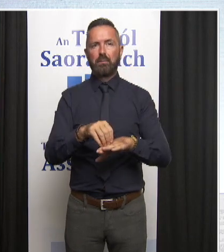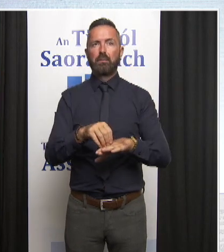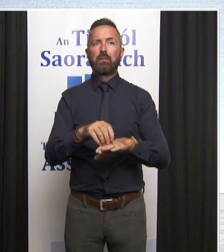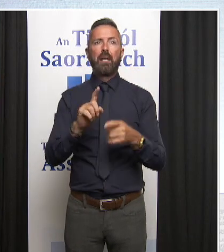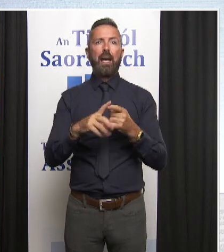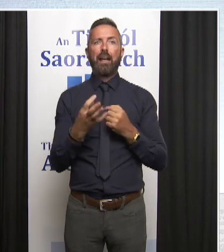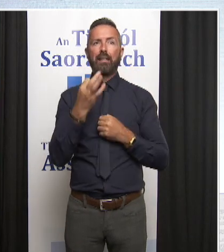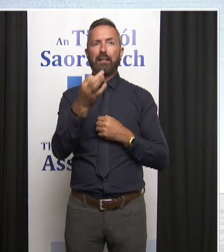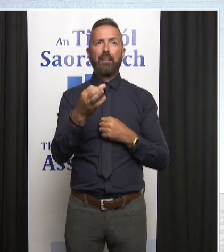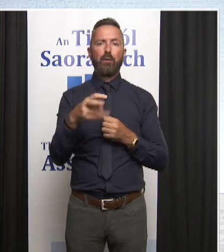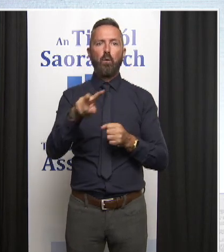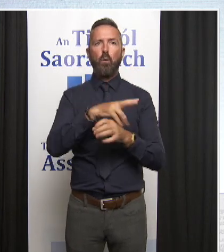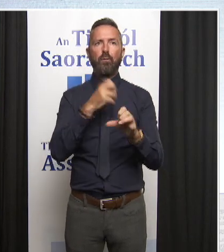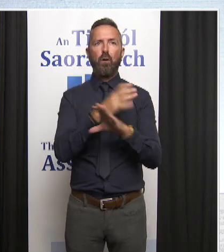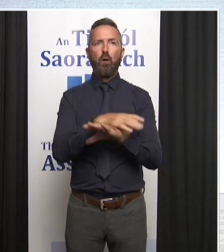the overall consensus of the group.